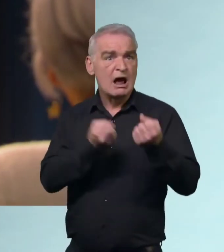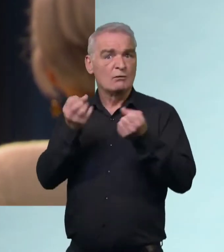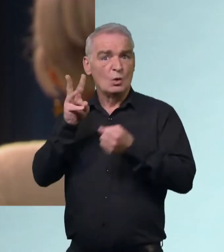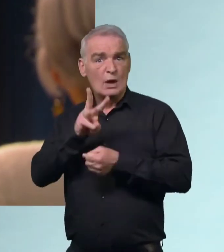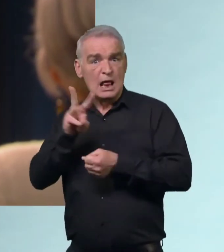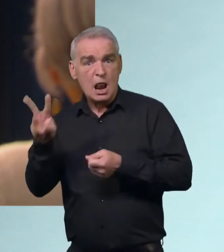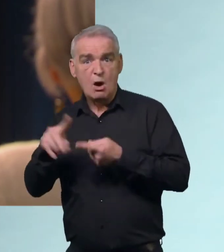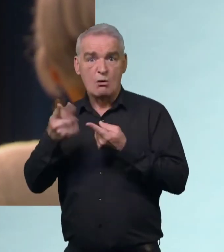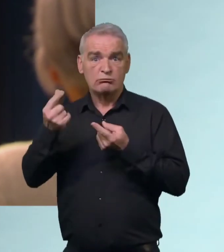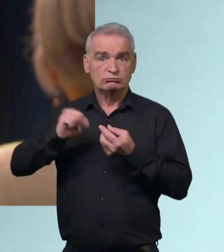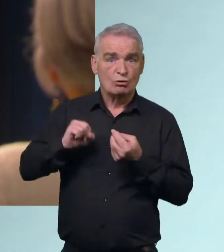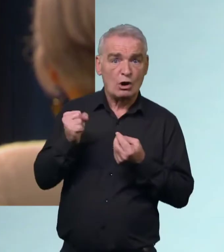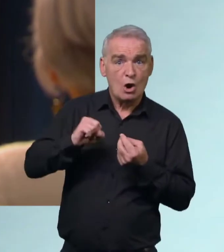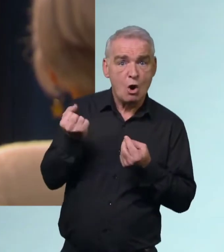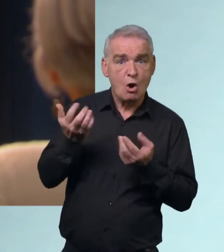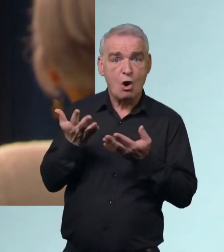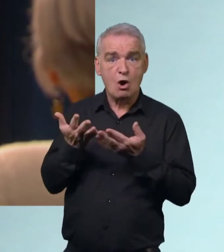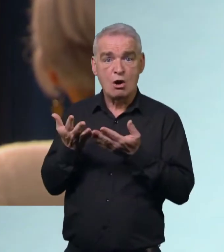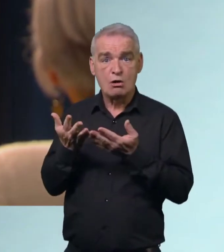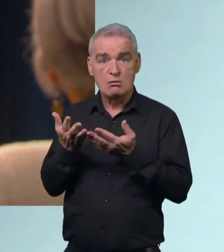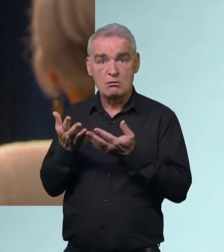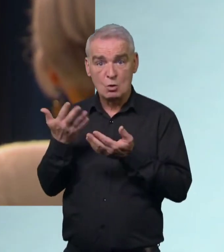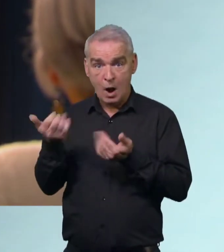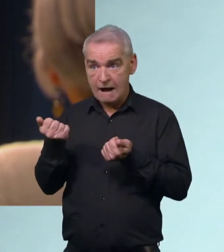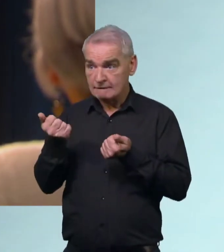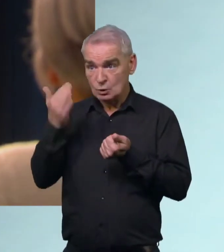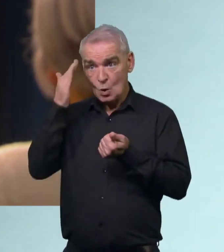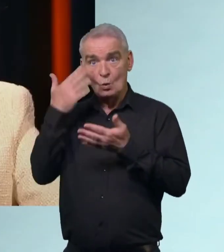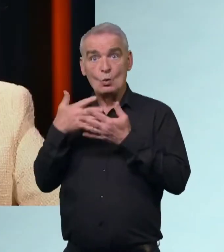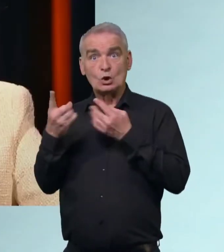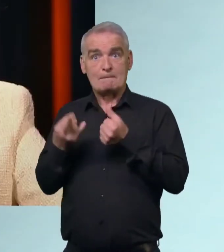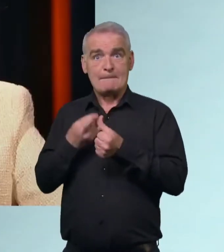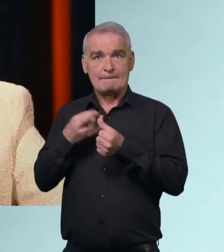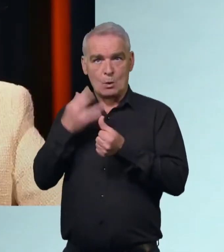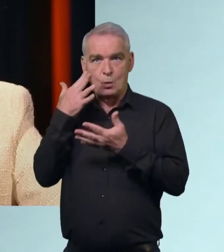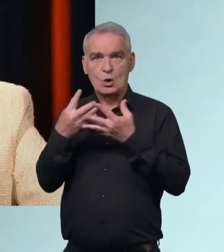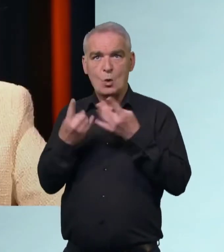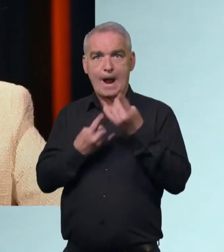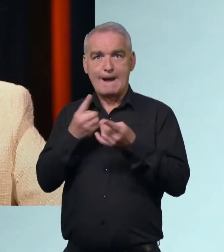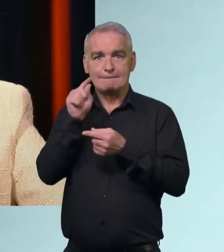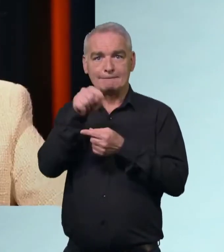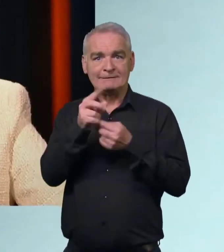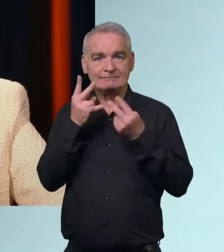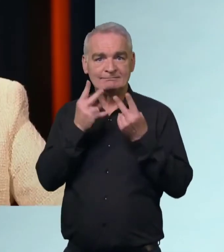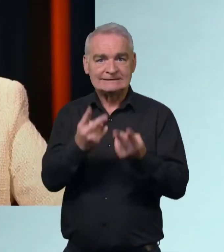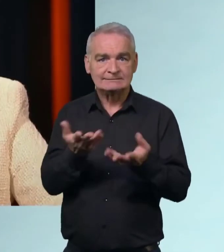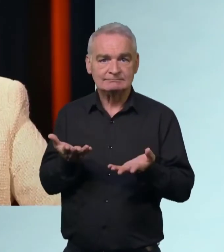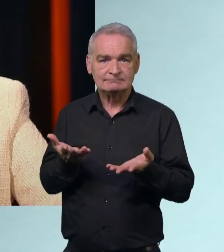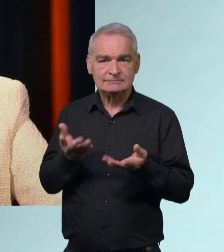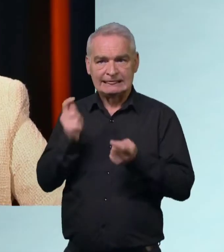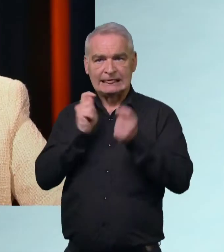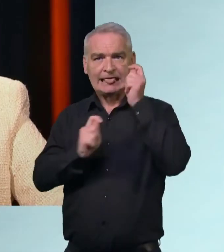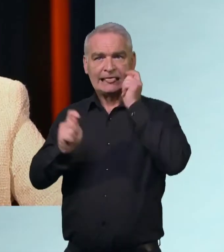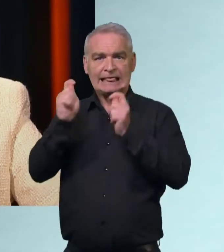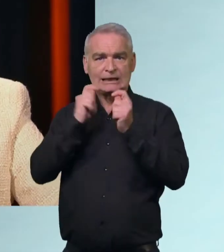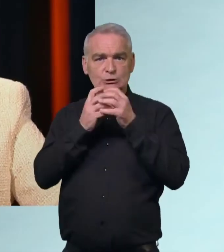or... Yeah. Did you need to prepare yourself for what you were walking into or did you over time just